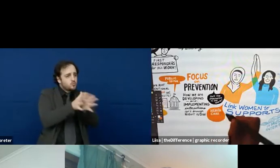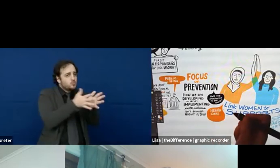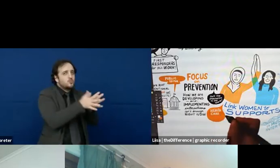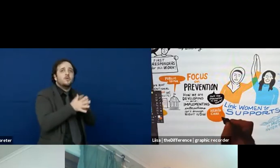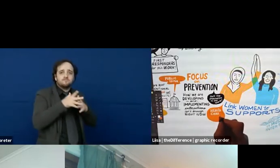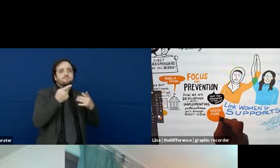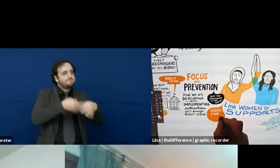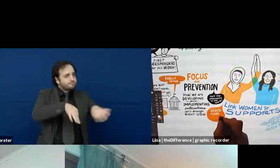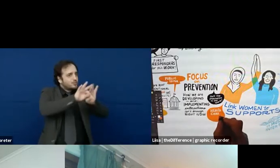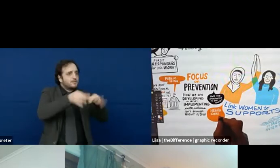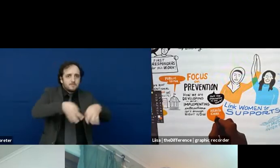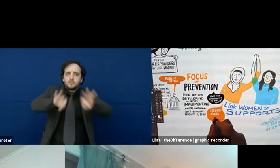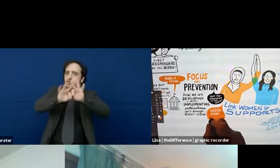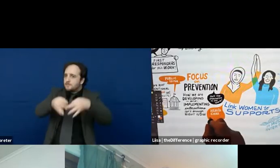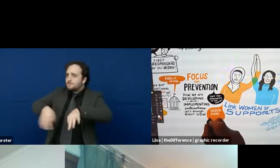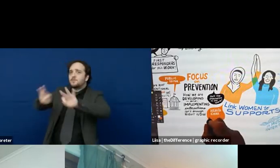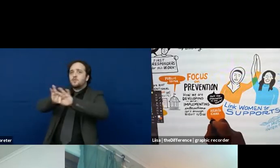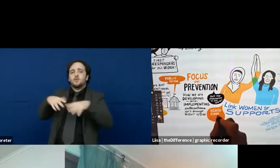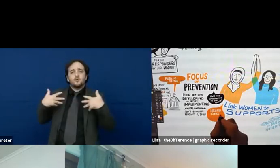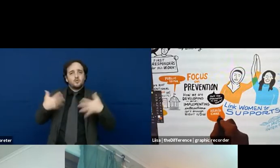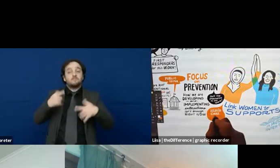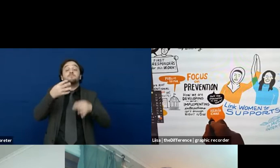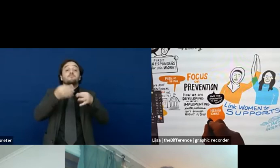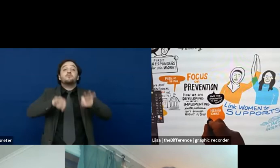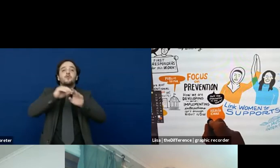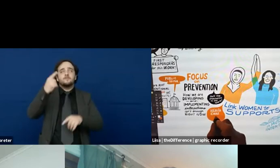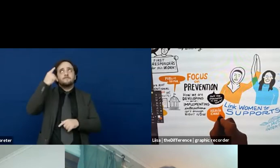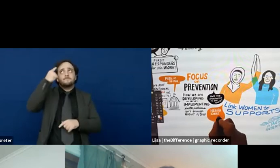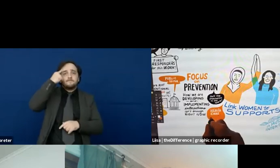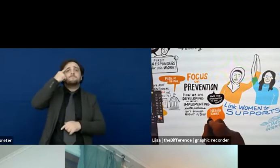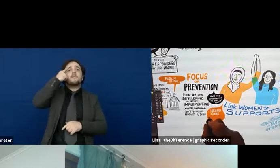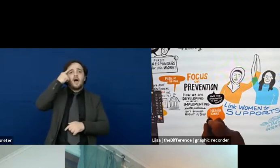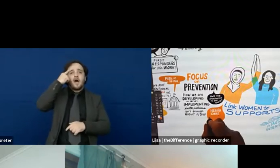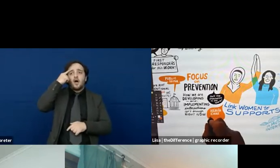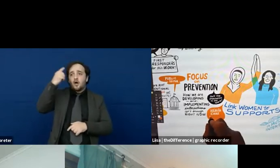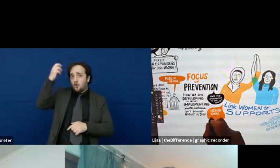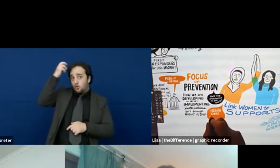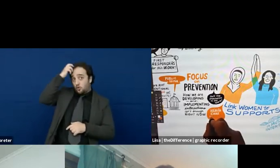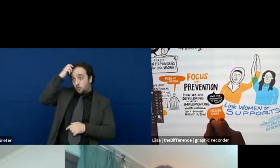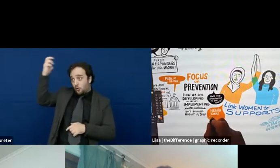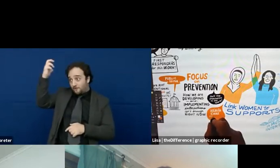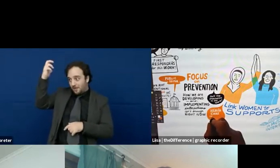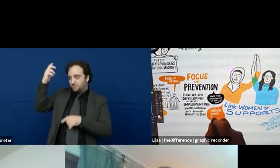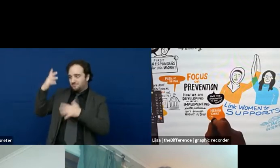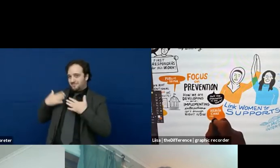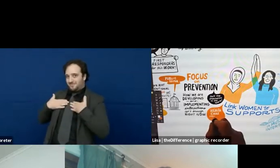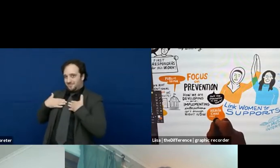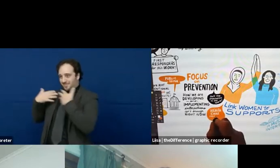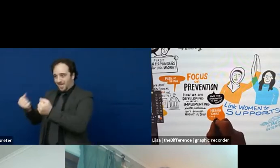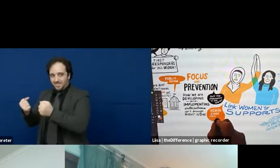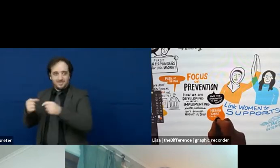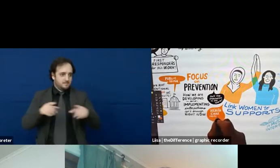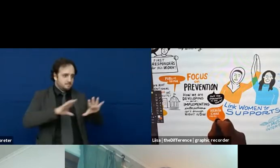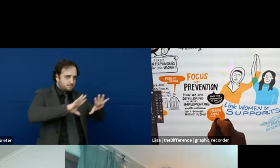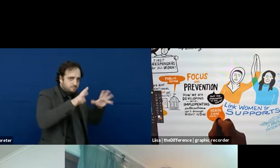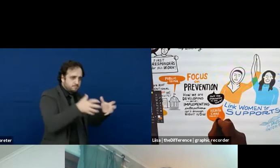reintegrate survivors within their communities. Thank you very much, Dr. Simelela, again. And now